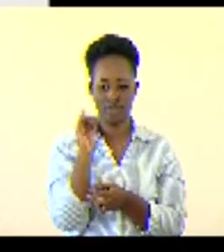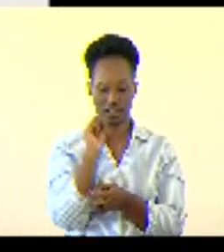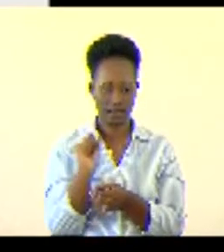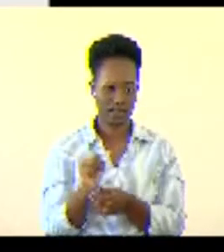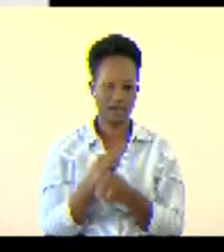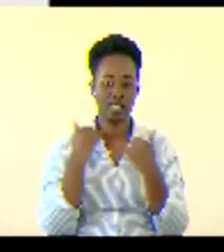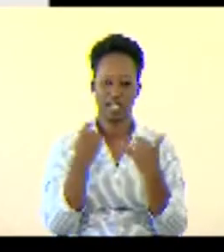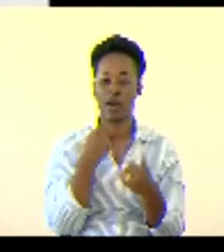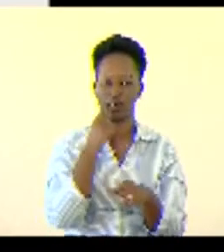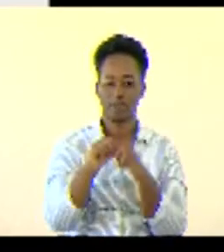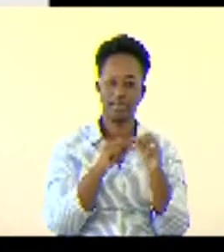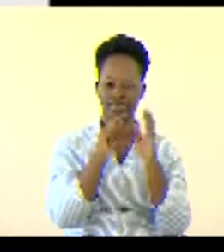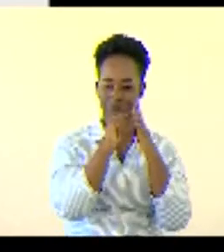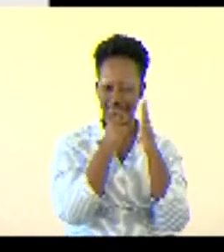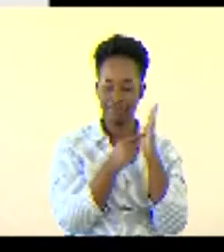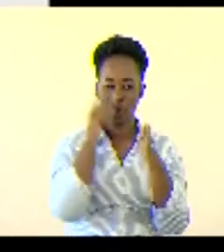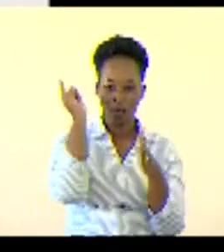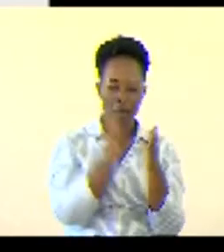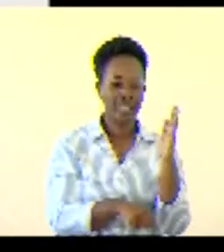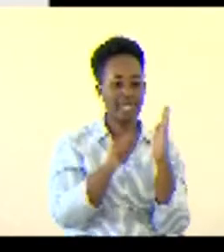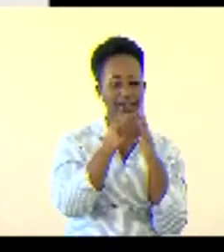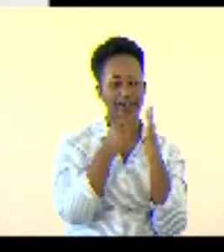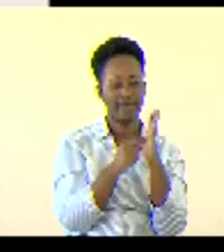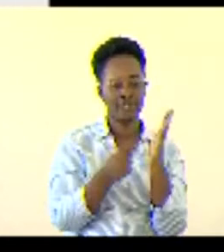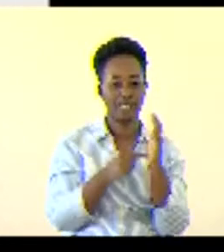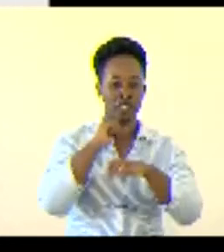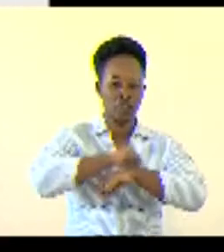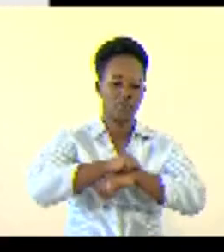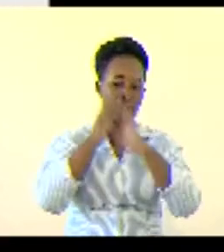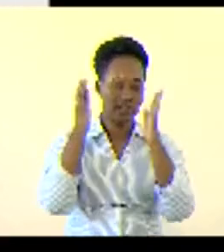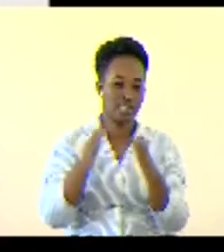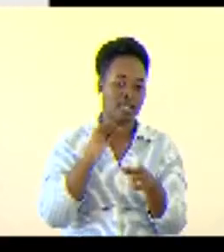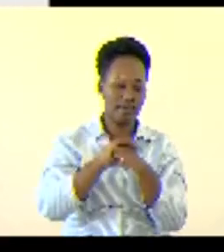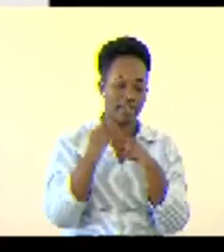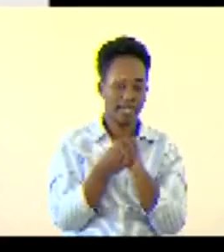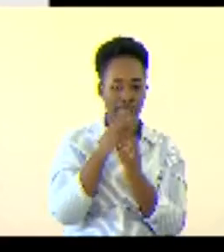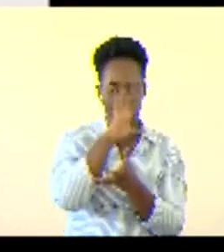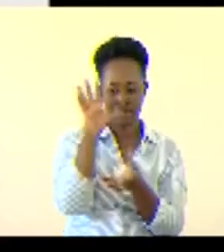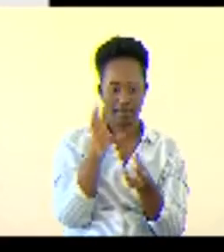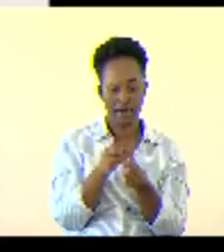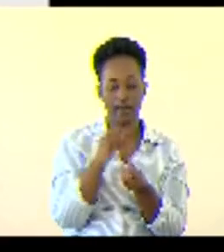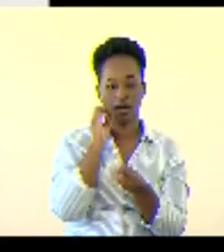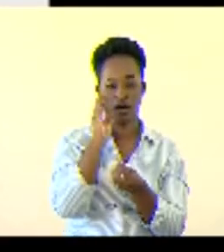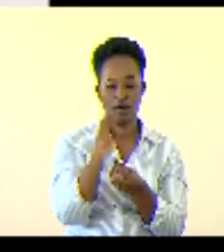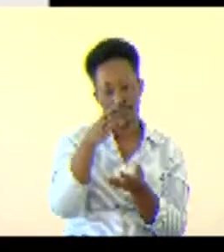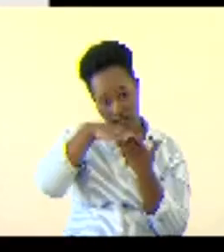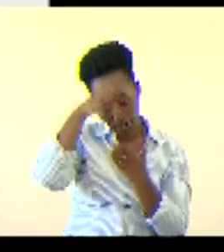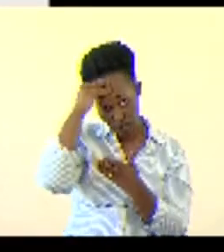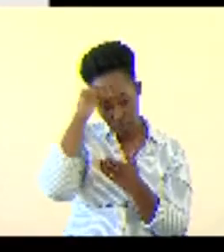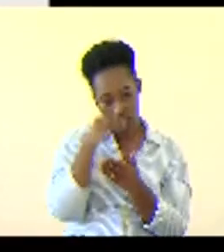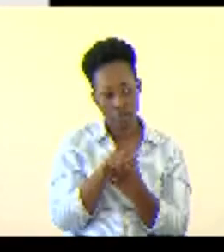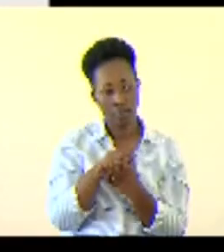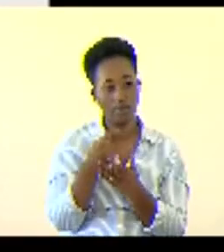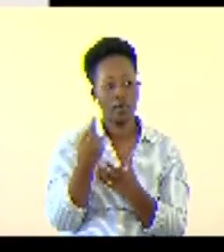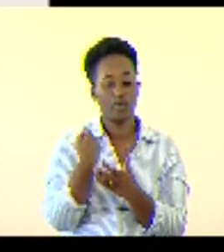Let's talk about some of the factors. What are the factors? As students, we are making a summary of the lesson.